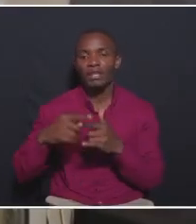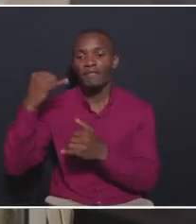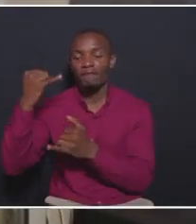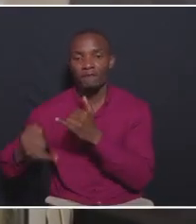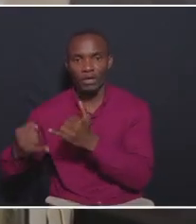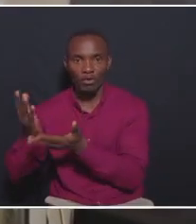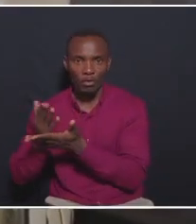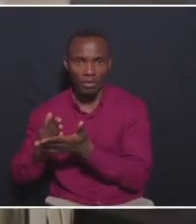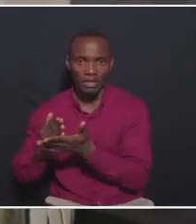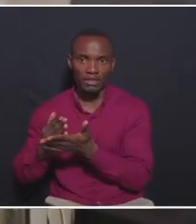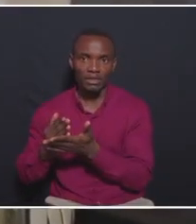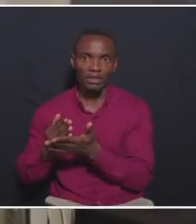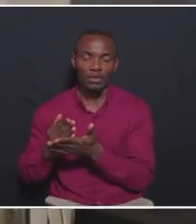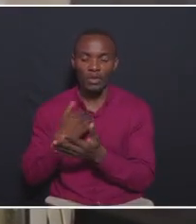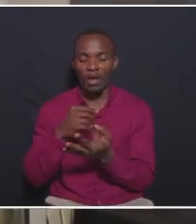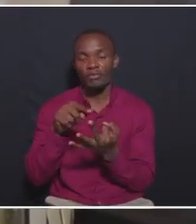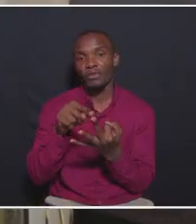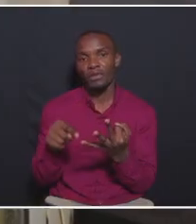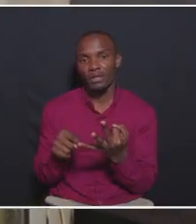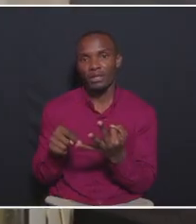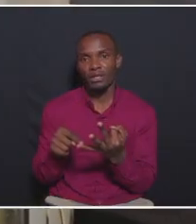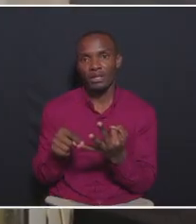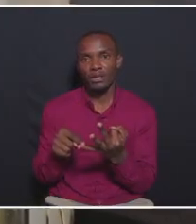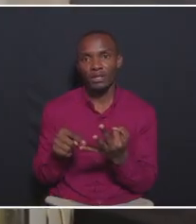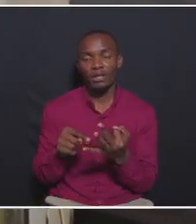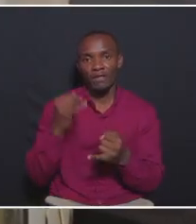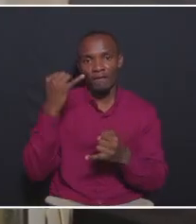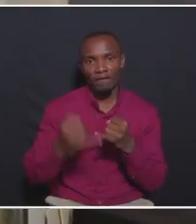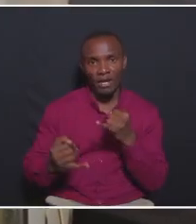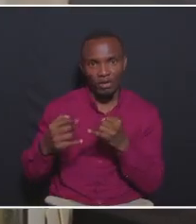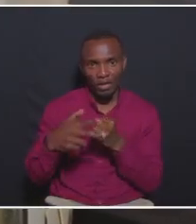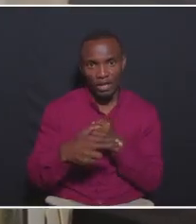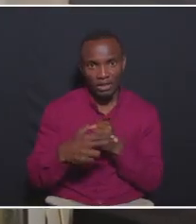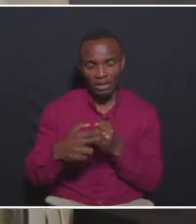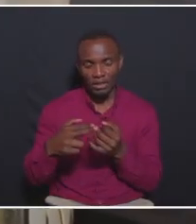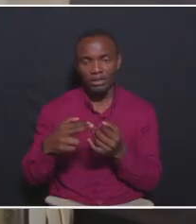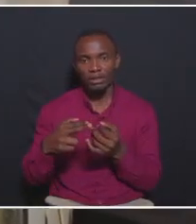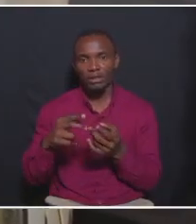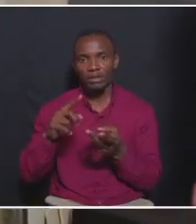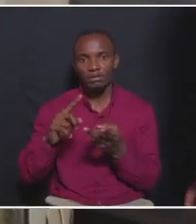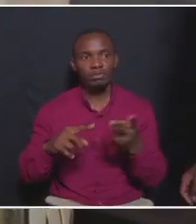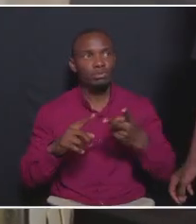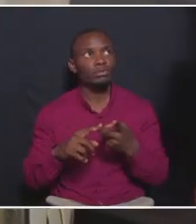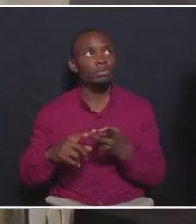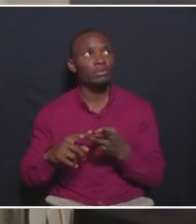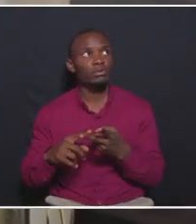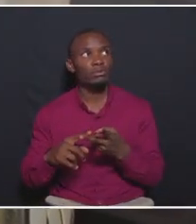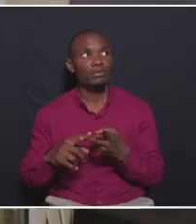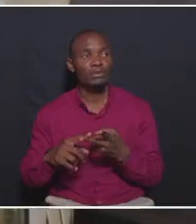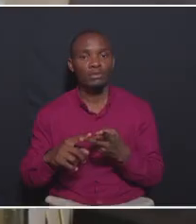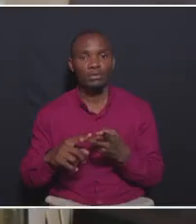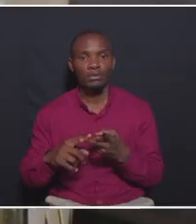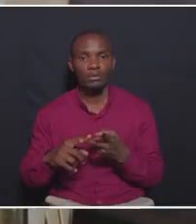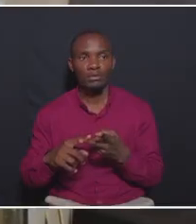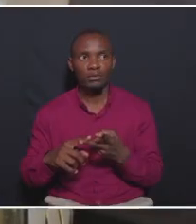cut. Those are the three cuts that we usually have. So the final cut, the first rough cut is for editors. And then the